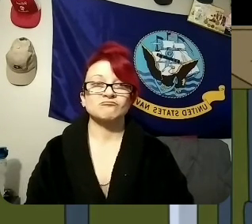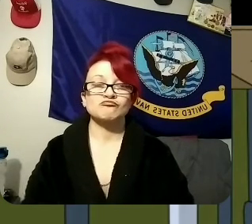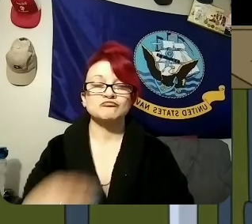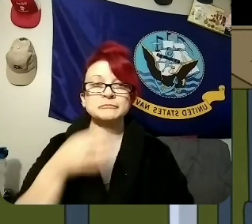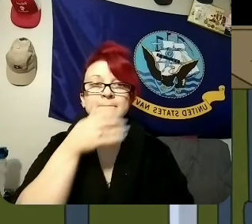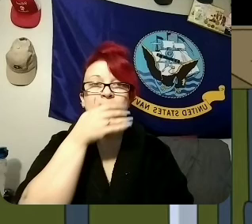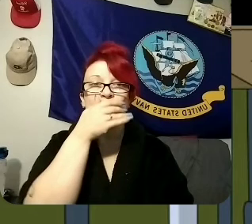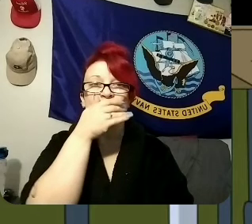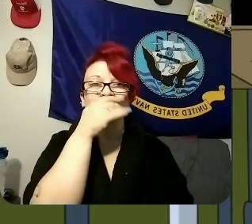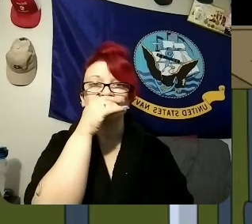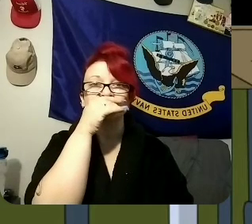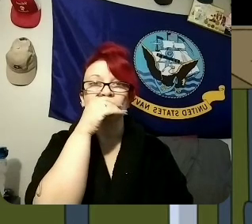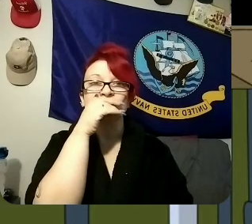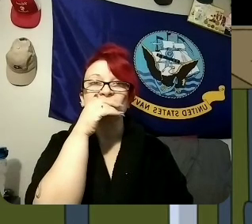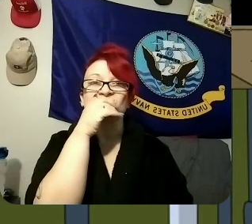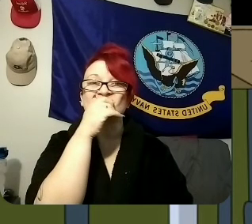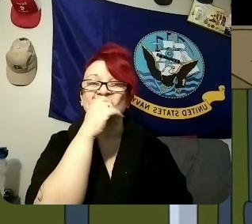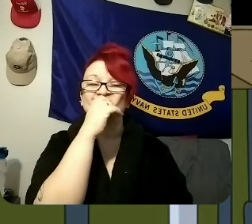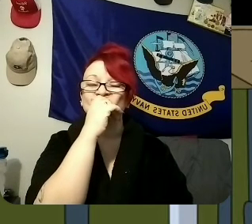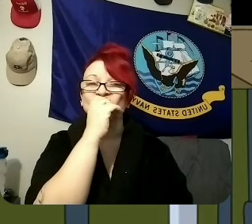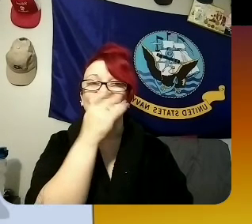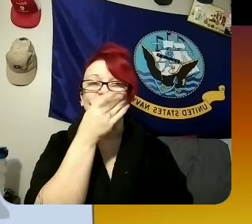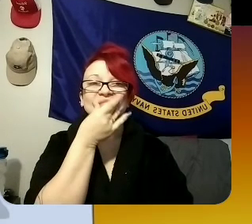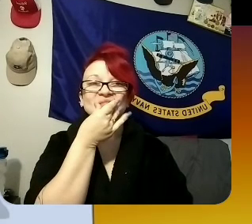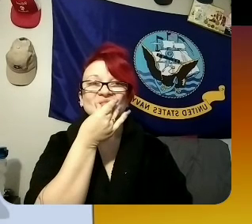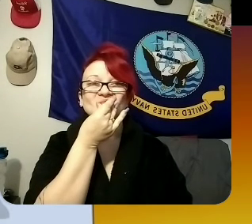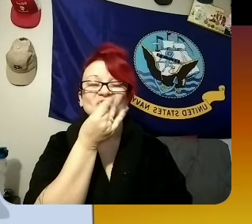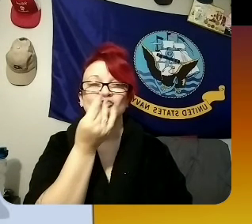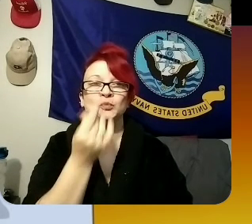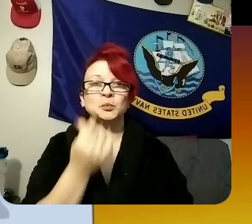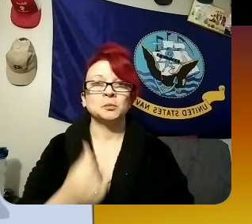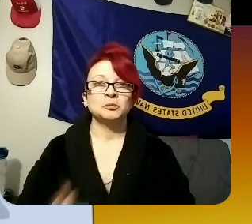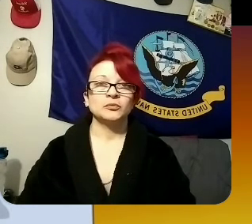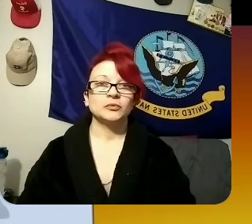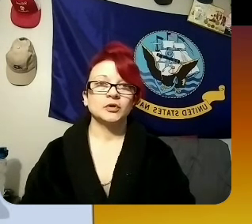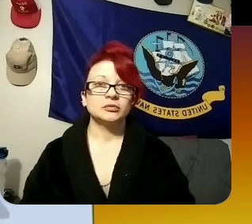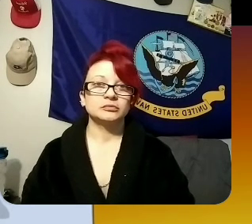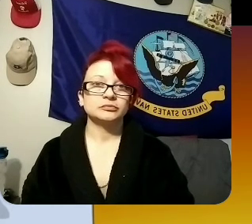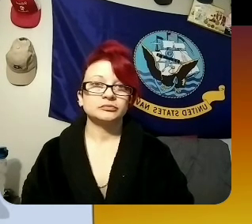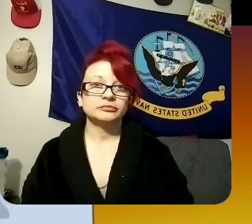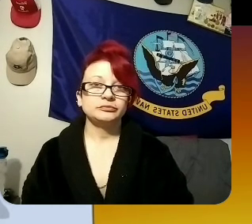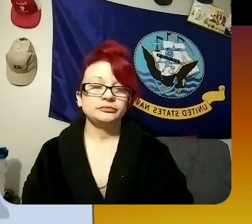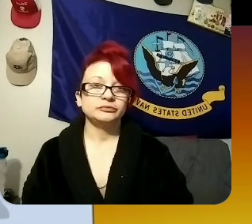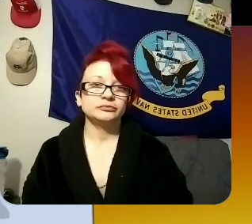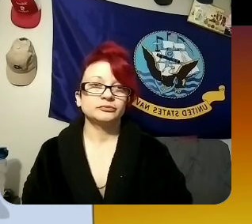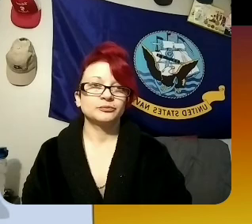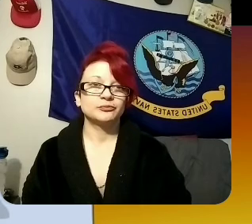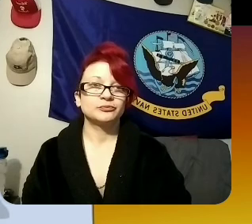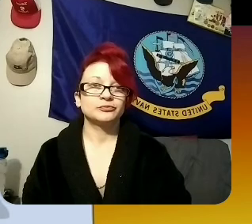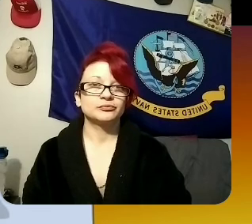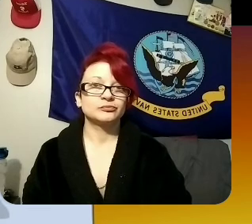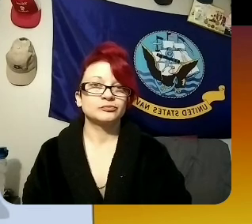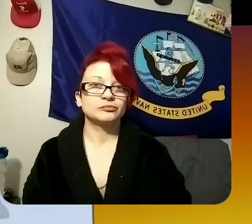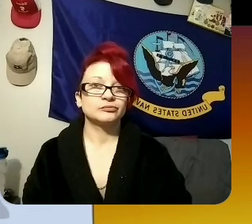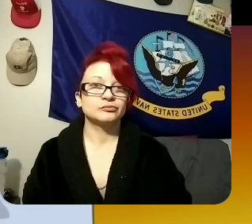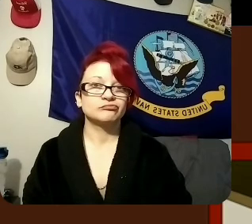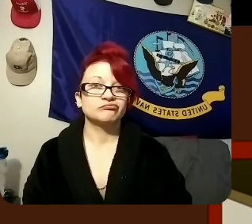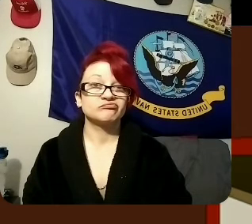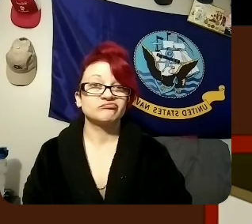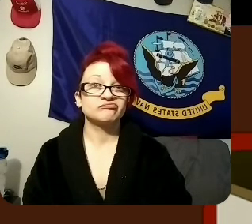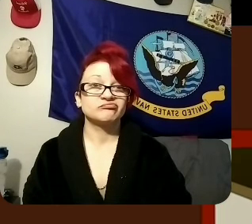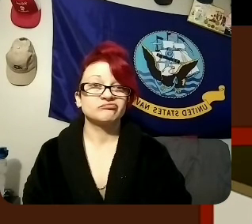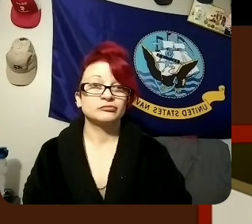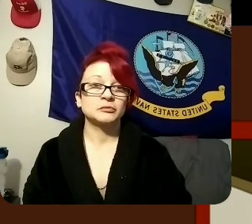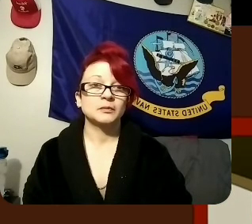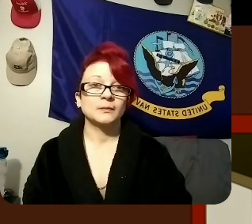believe me either. They made jokes about it the entire day. But I had my bowling tournament that day, so that gave me something to look forward